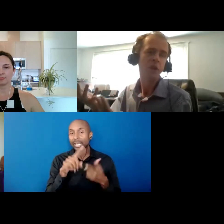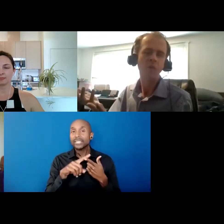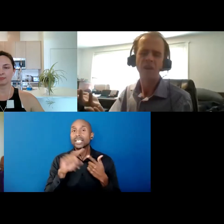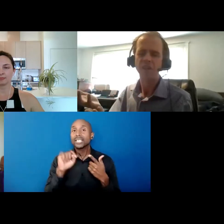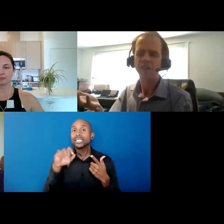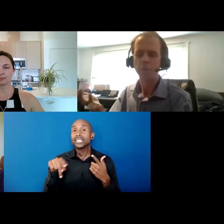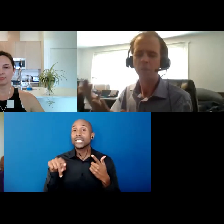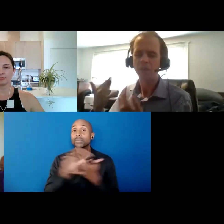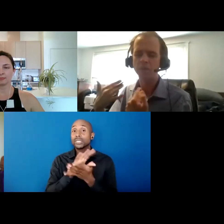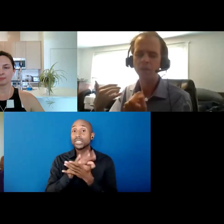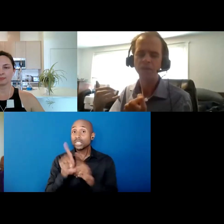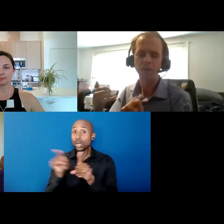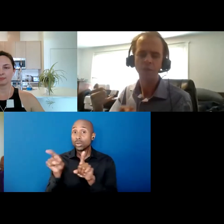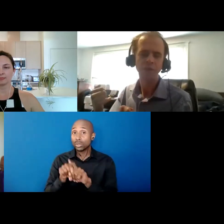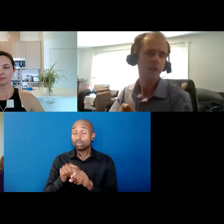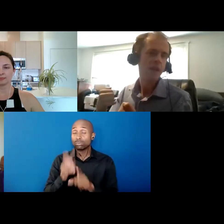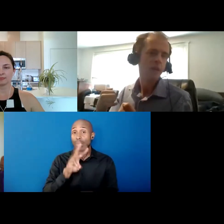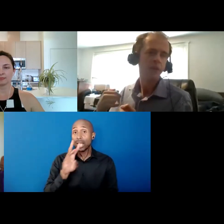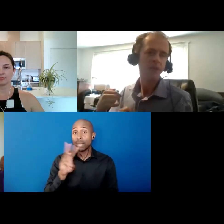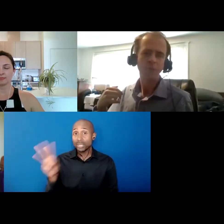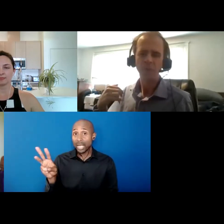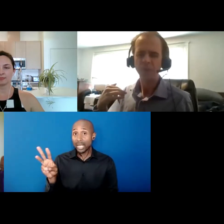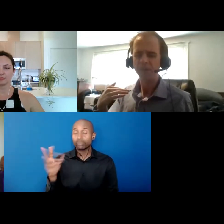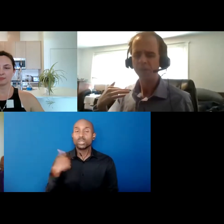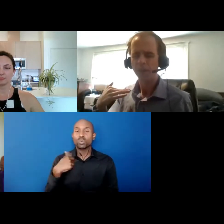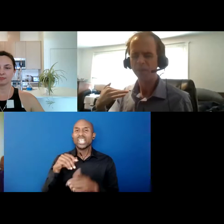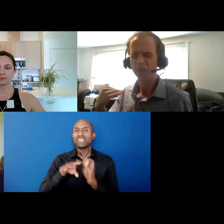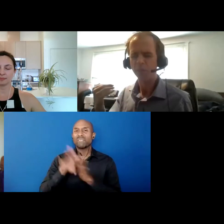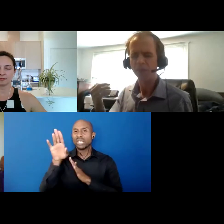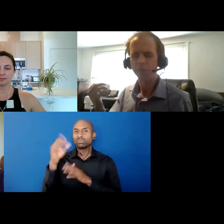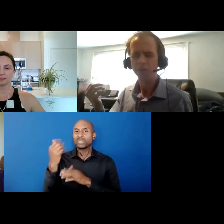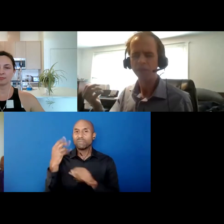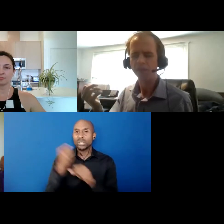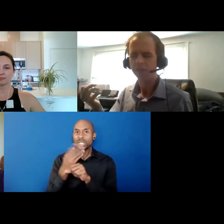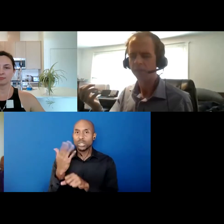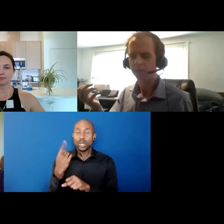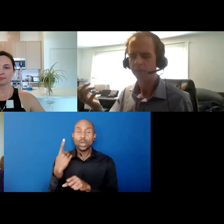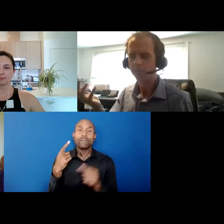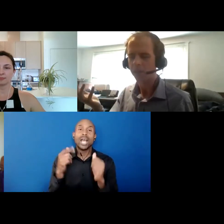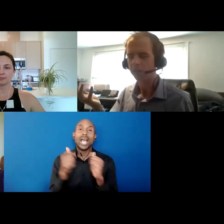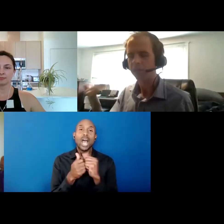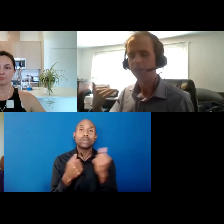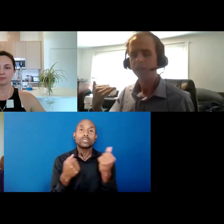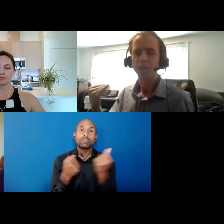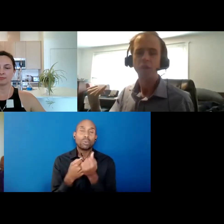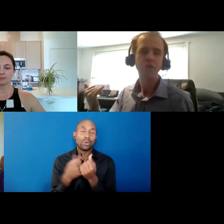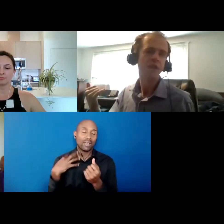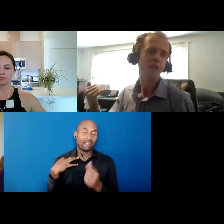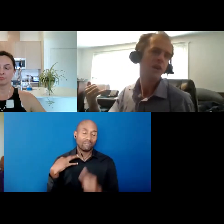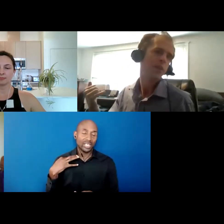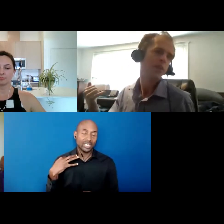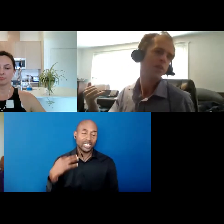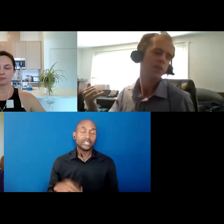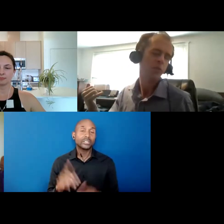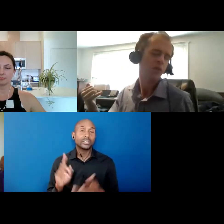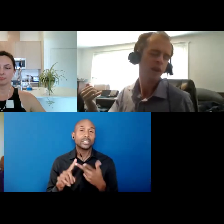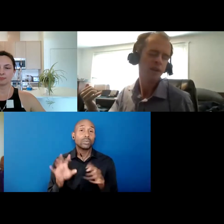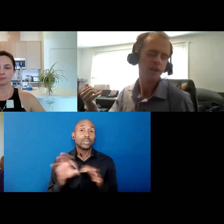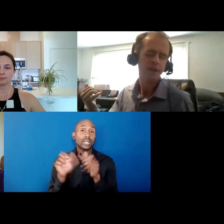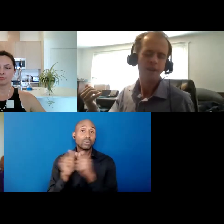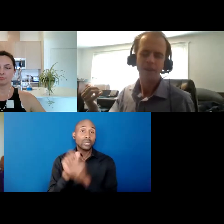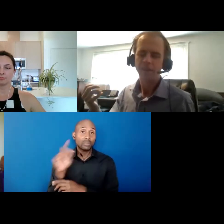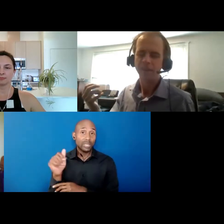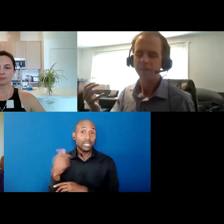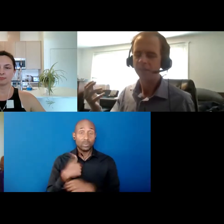years ago on supporting volunteers with disabilities. We have another one I appreciate that talks about negotiating accommodations